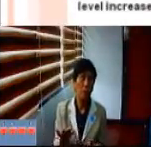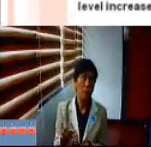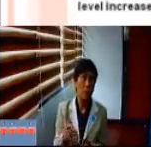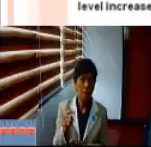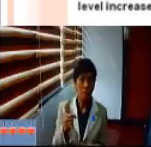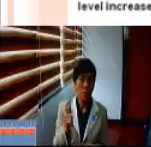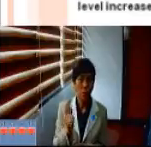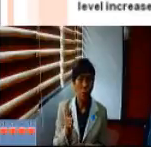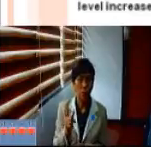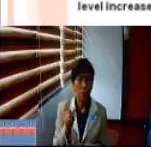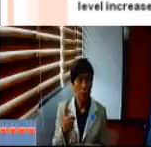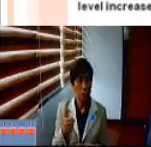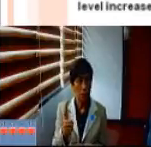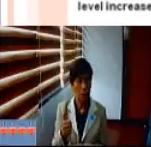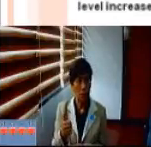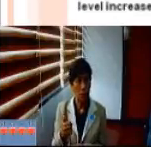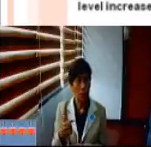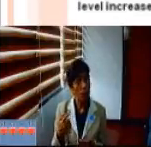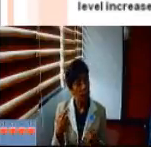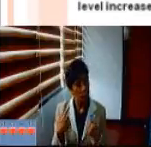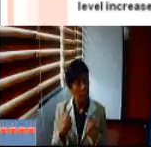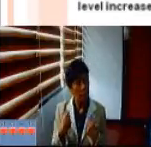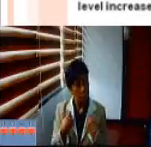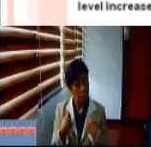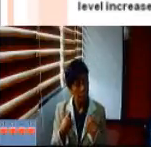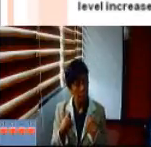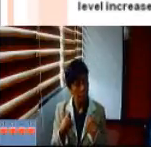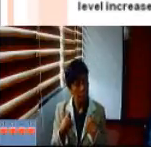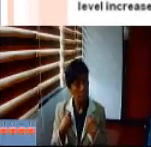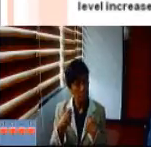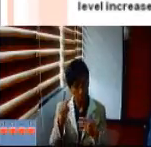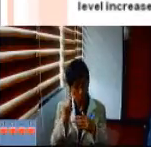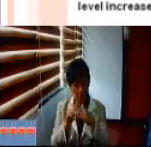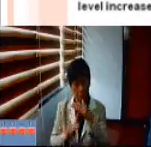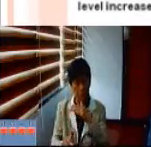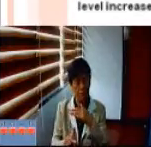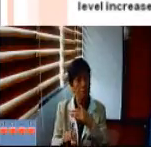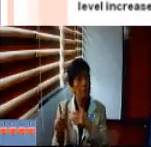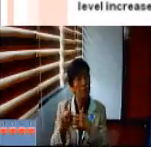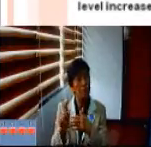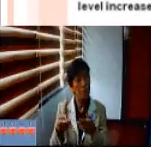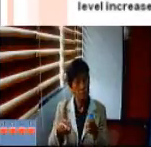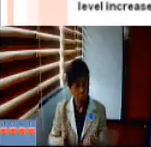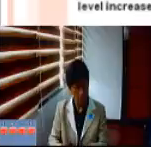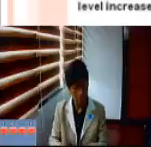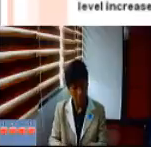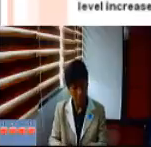actually, there has been already predictions on what will happen